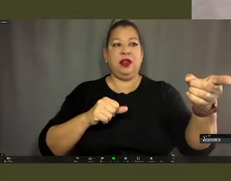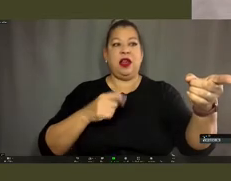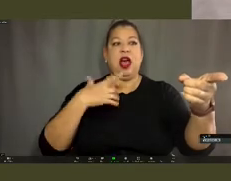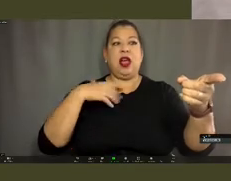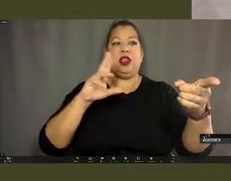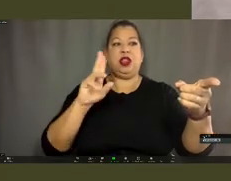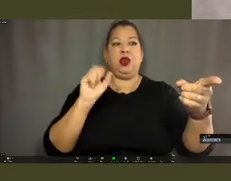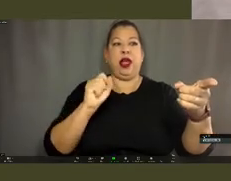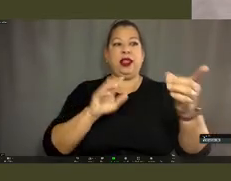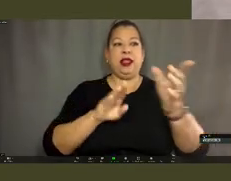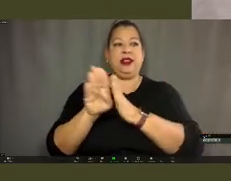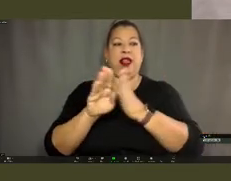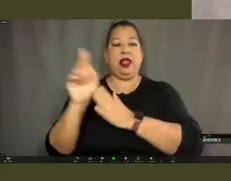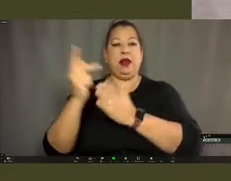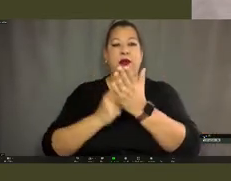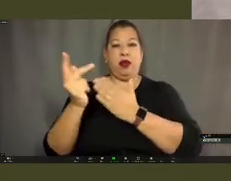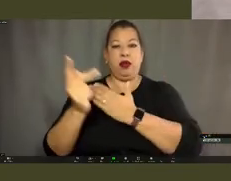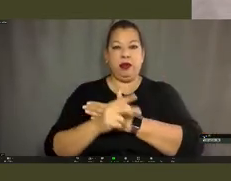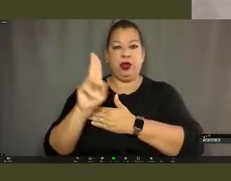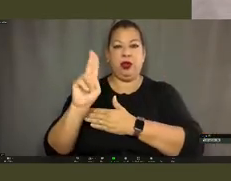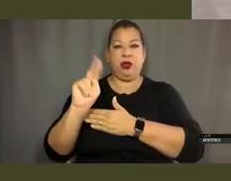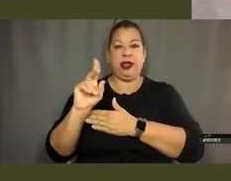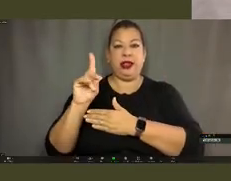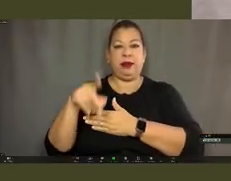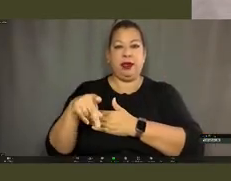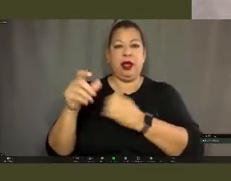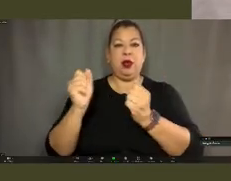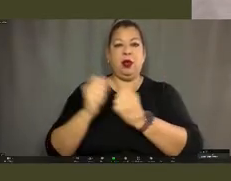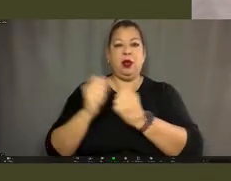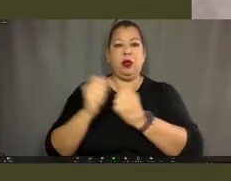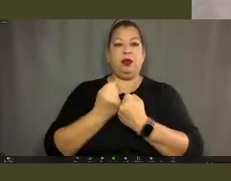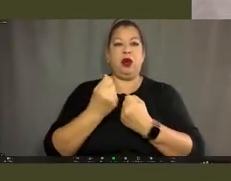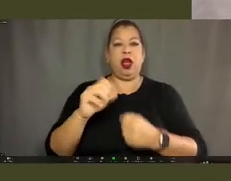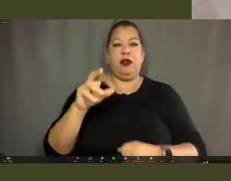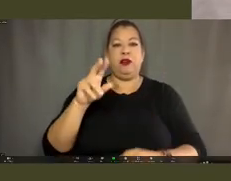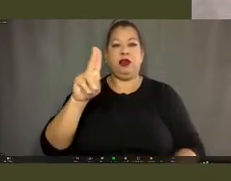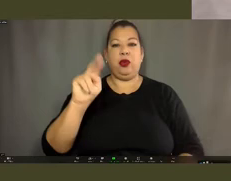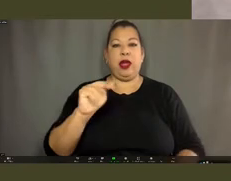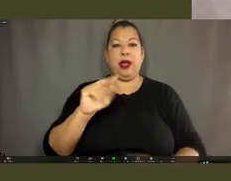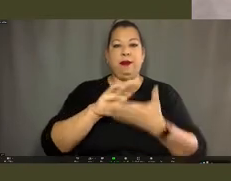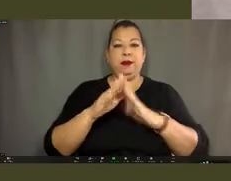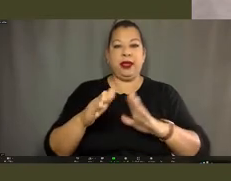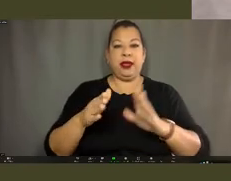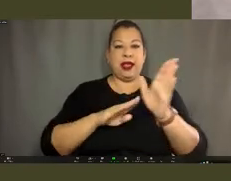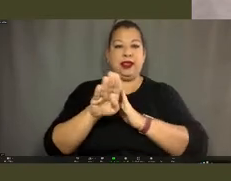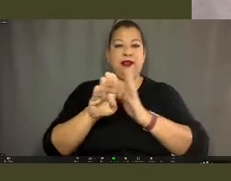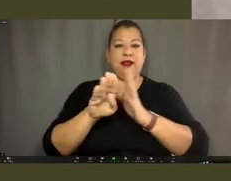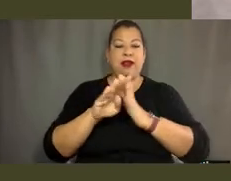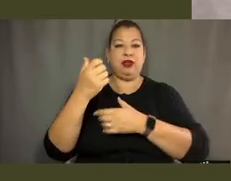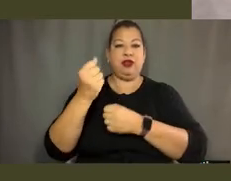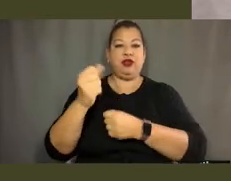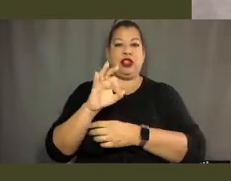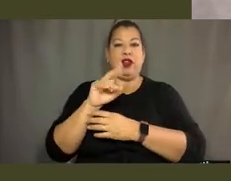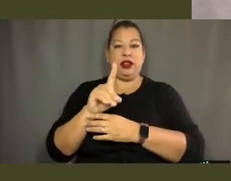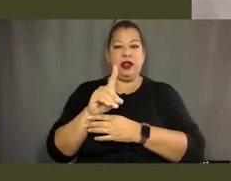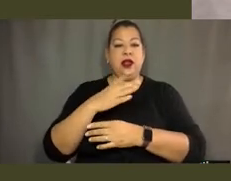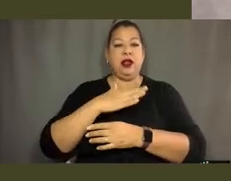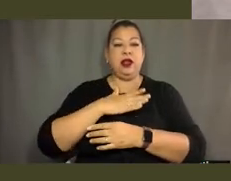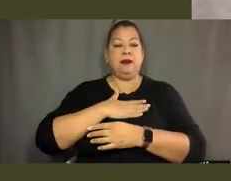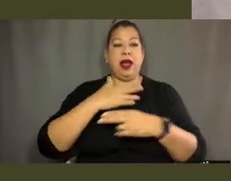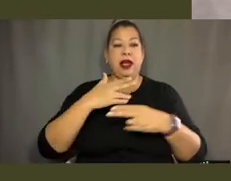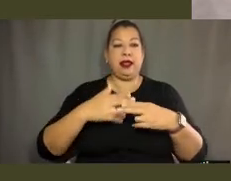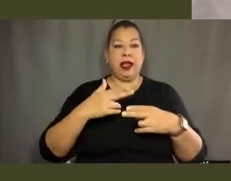Programme, UNDP, with the support of the UN Peace and Development Trust Fund. My name is Aminda Lee.